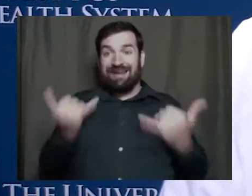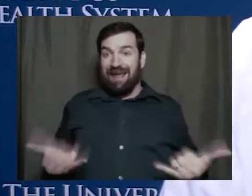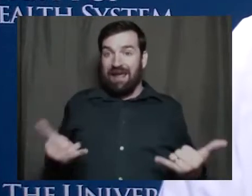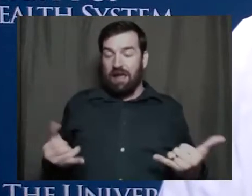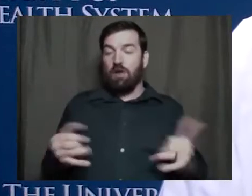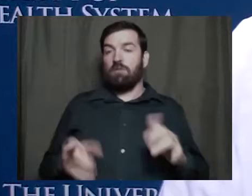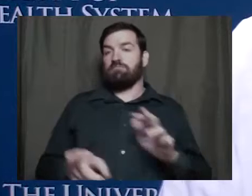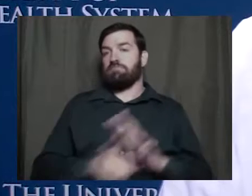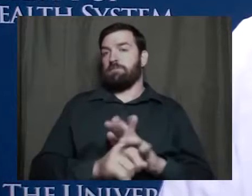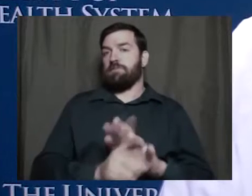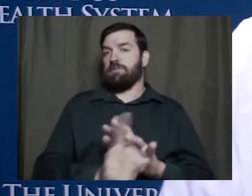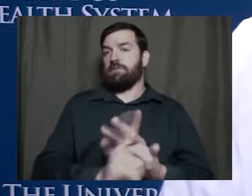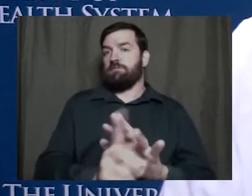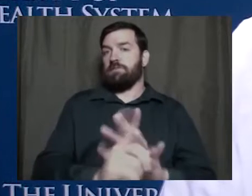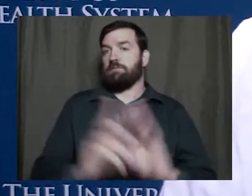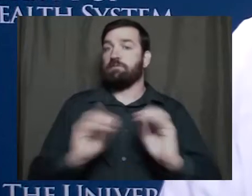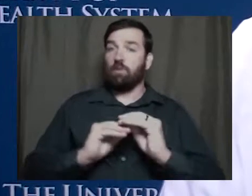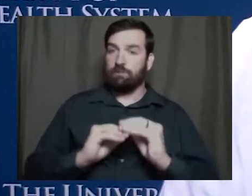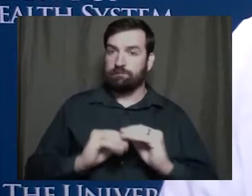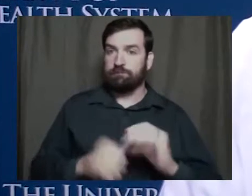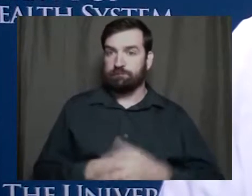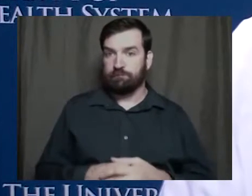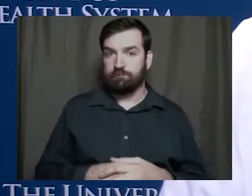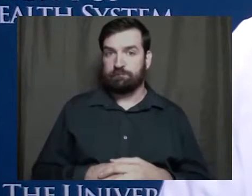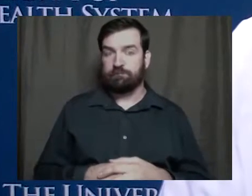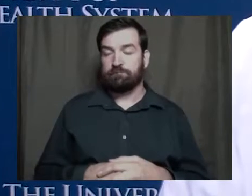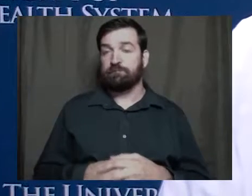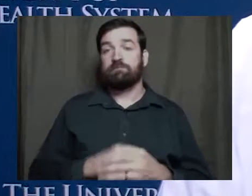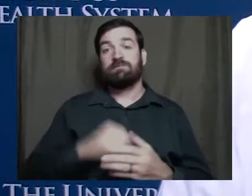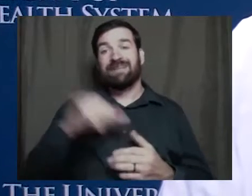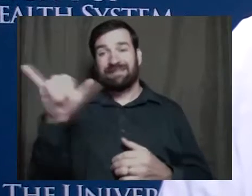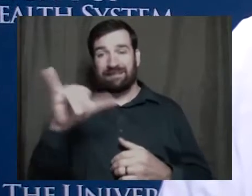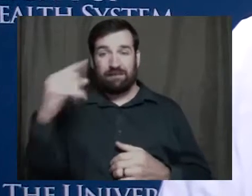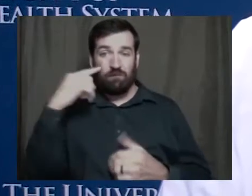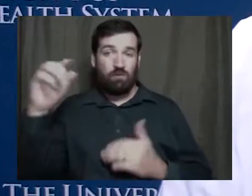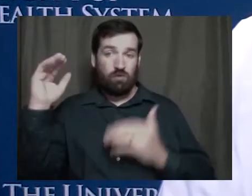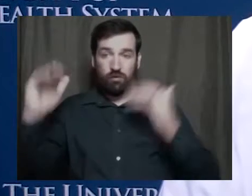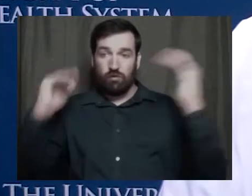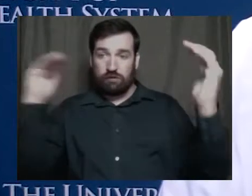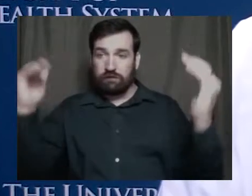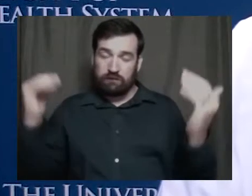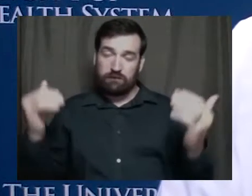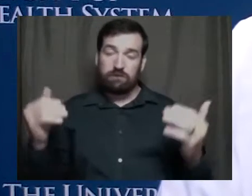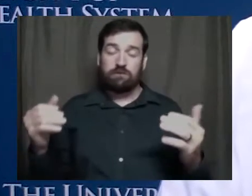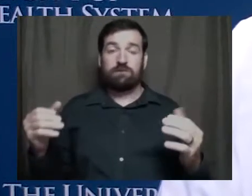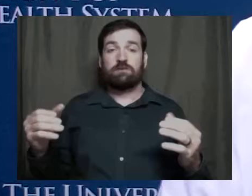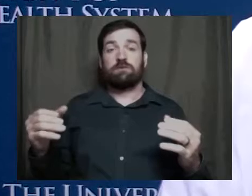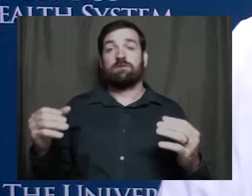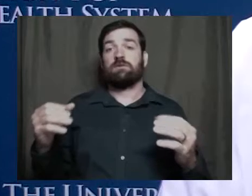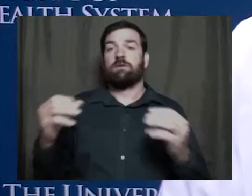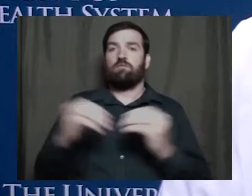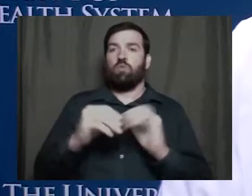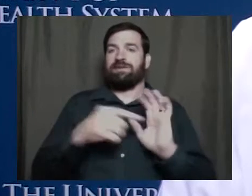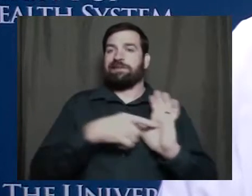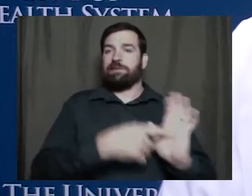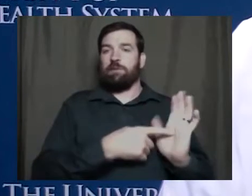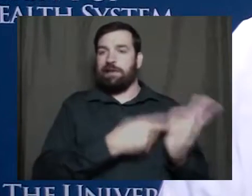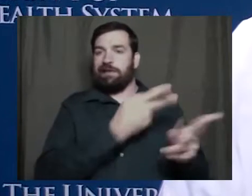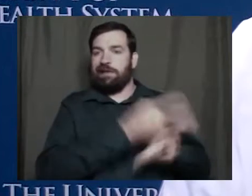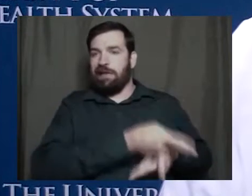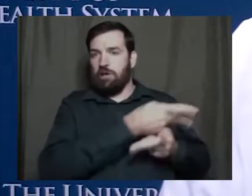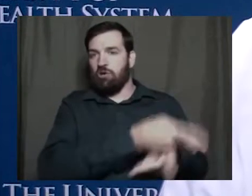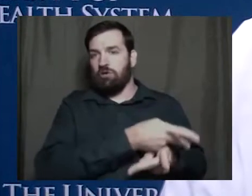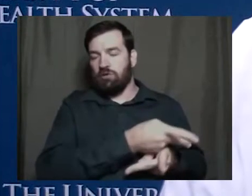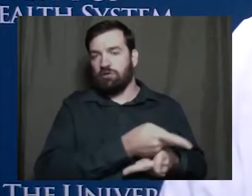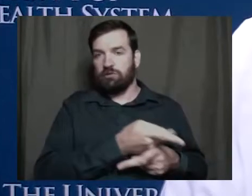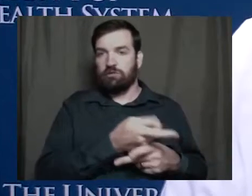more. And a lot of times, same thing for the adults, is it's starting to become a lot of symptomatic care at that point in time and kind of continuing